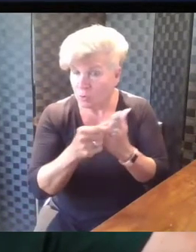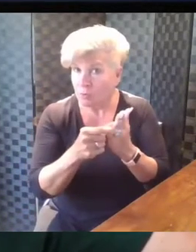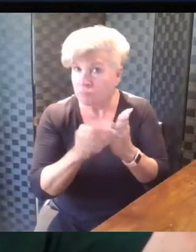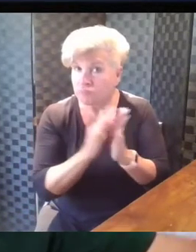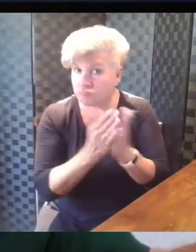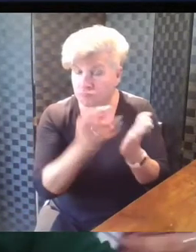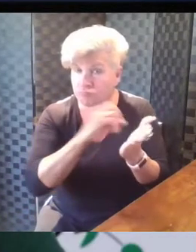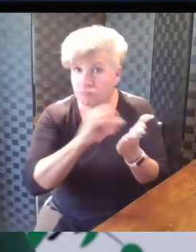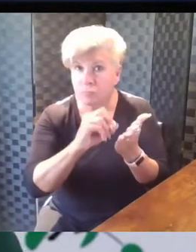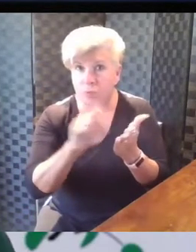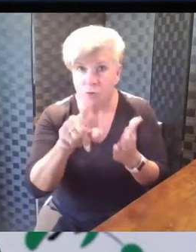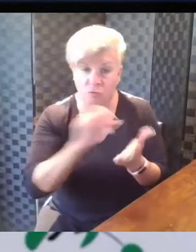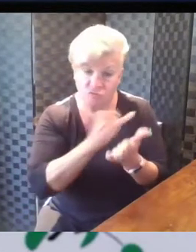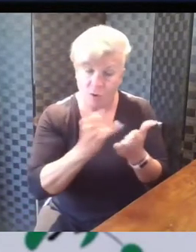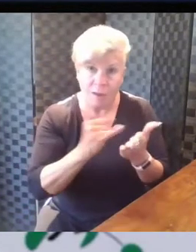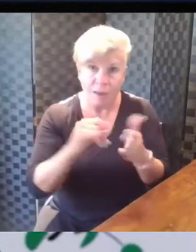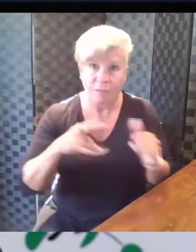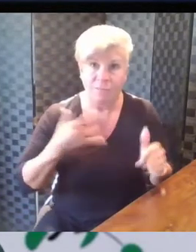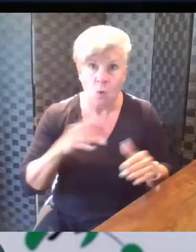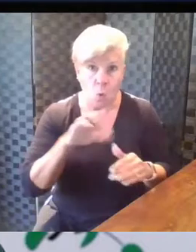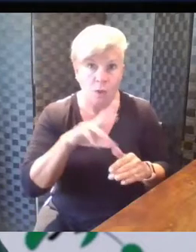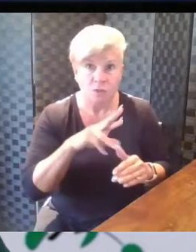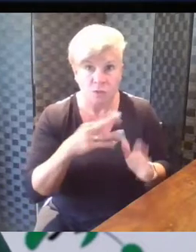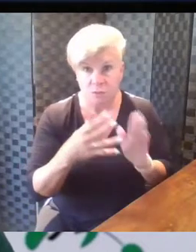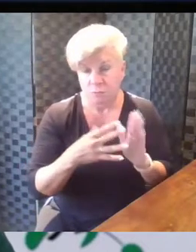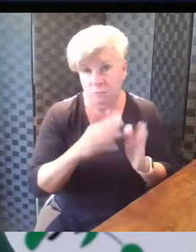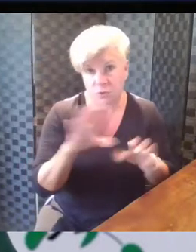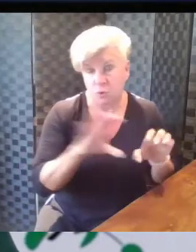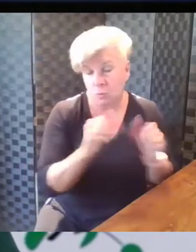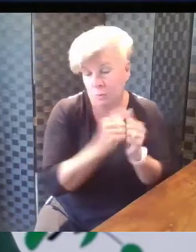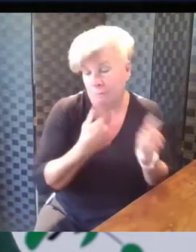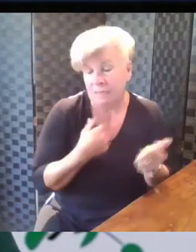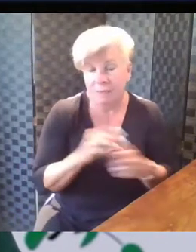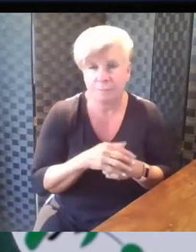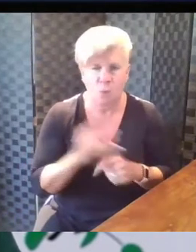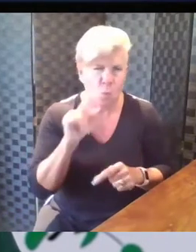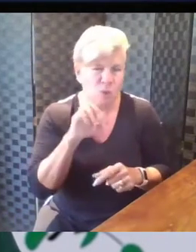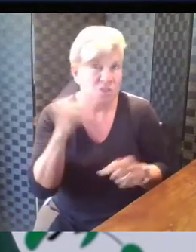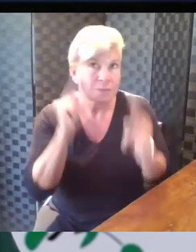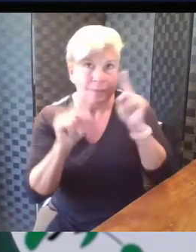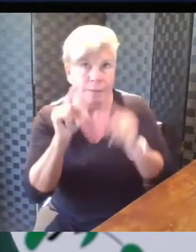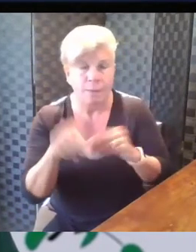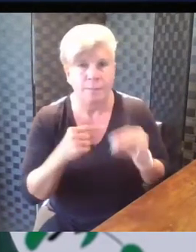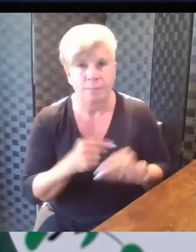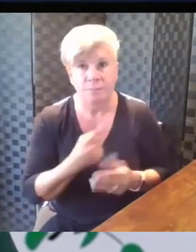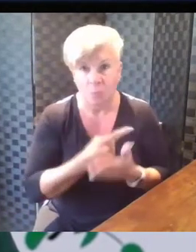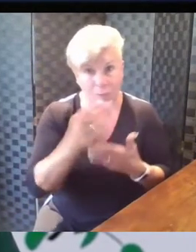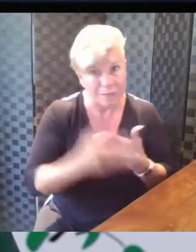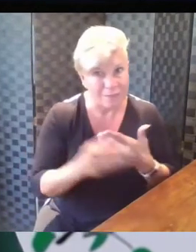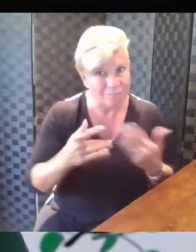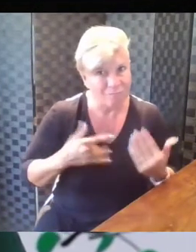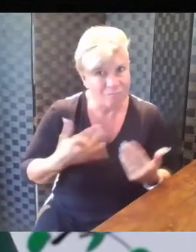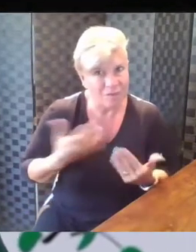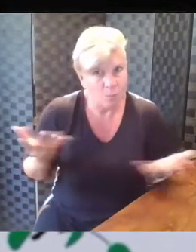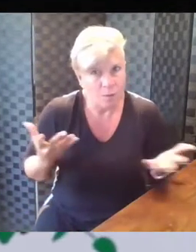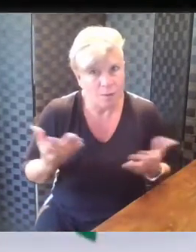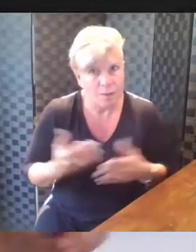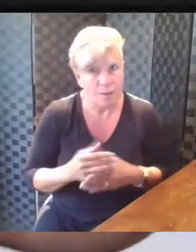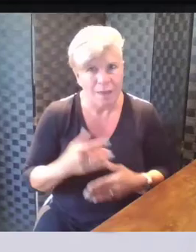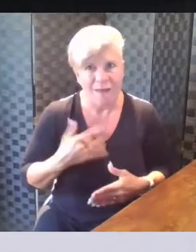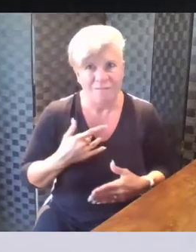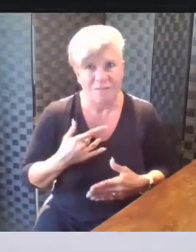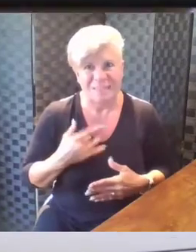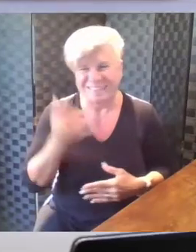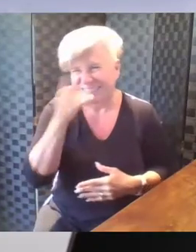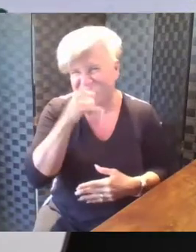feel. Or you can just do it with me or think about it. Today I'm going to tell you how I was feeling this weekend. I was feeling